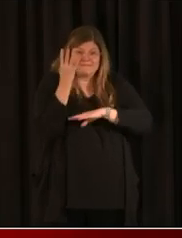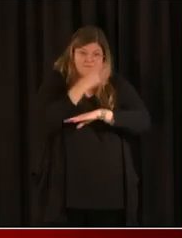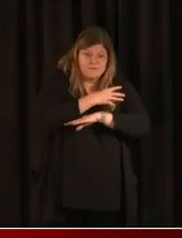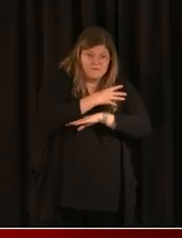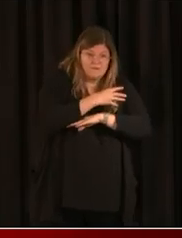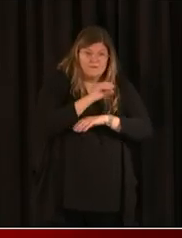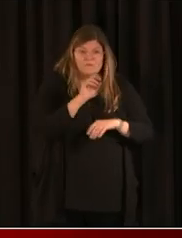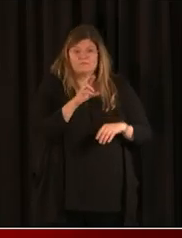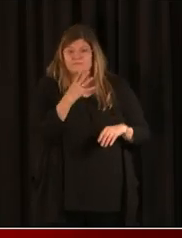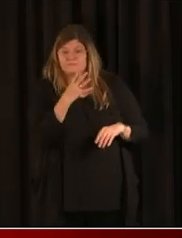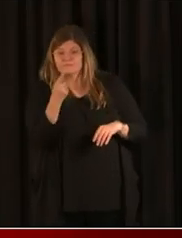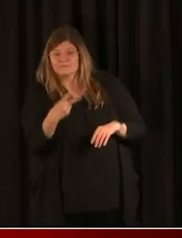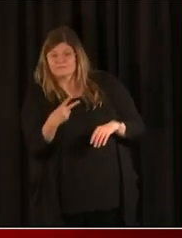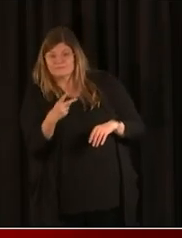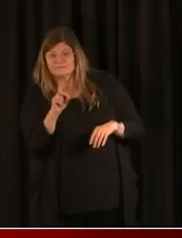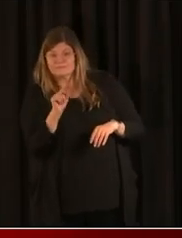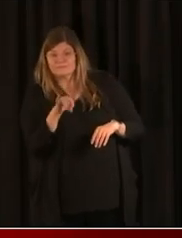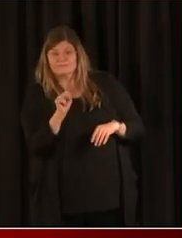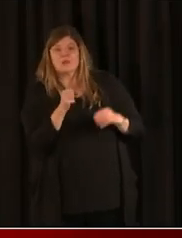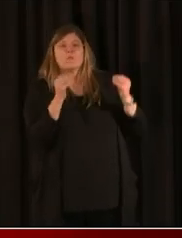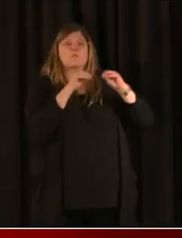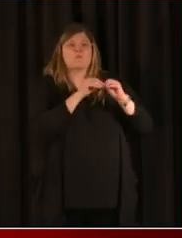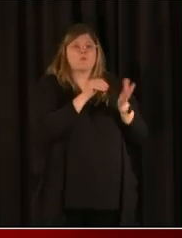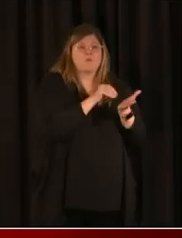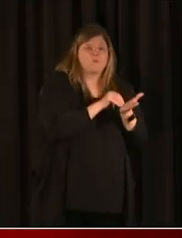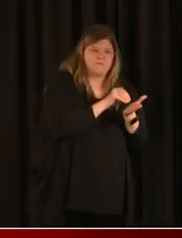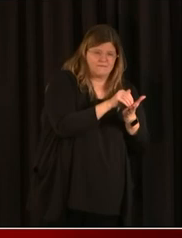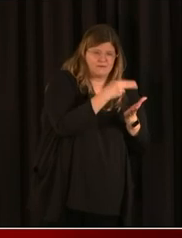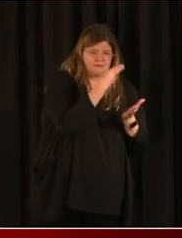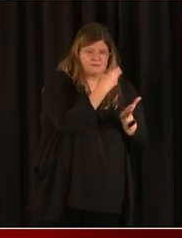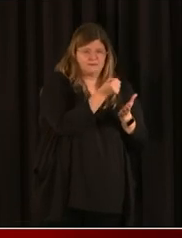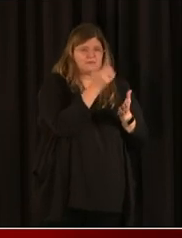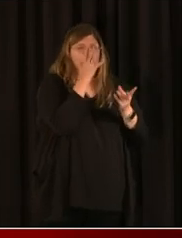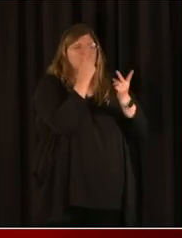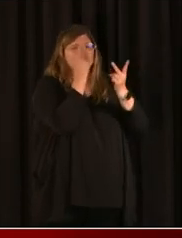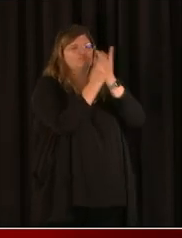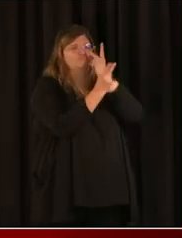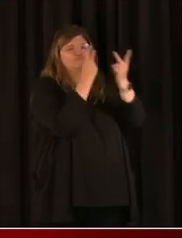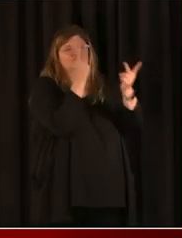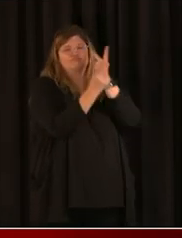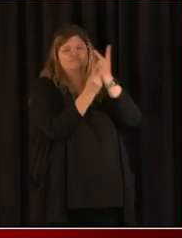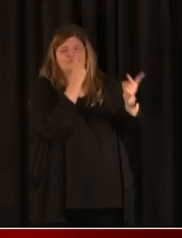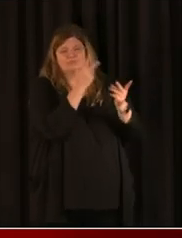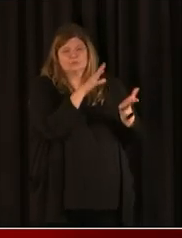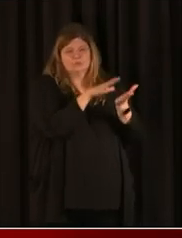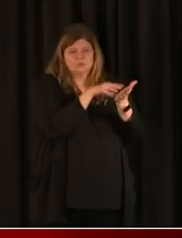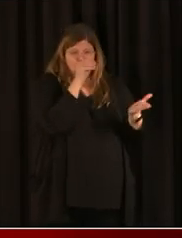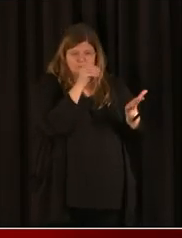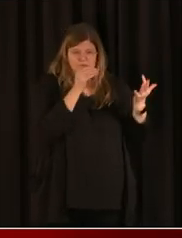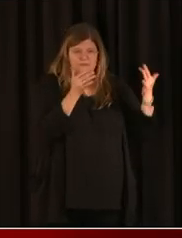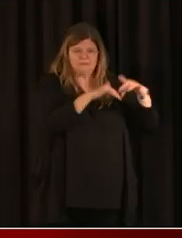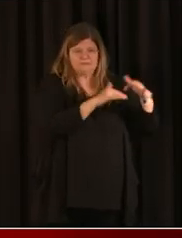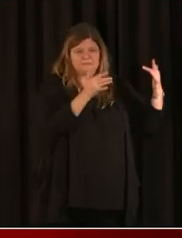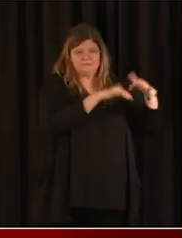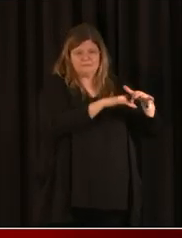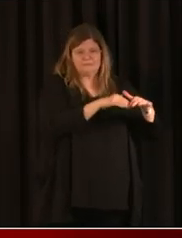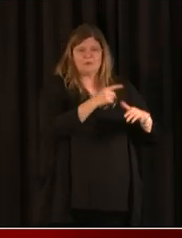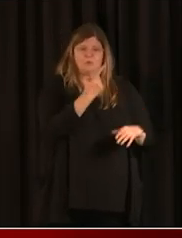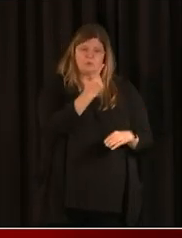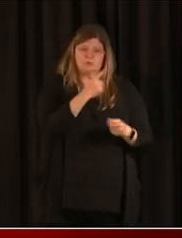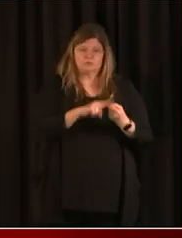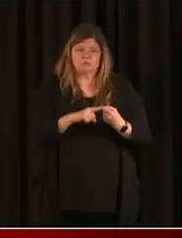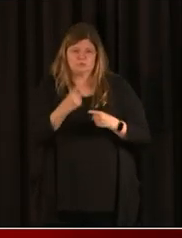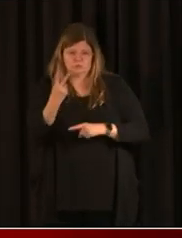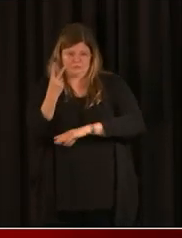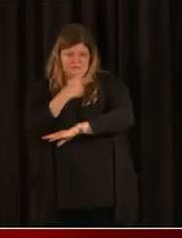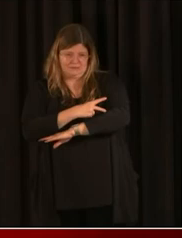or 4.5 days a week. But I think more often in the secondary schools, we are seeing students coming in 1 to 2